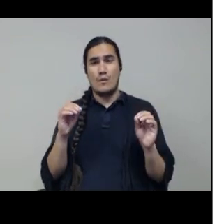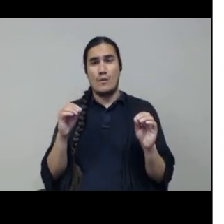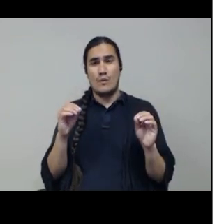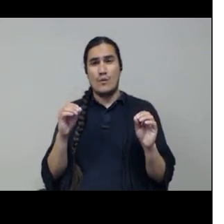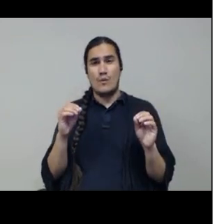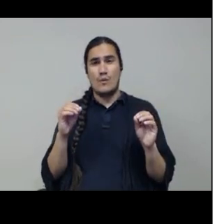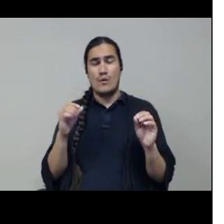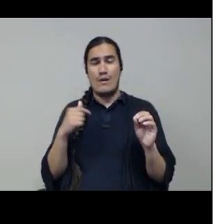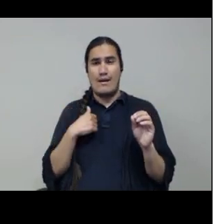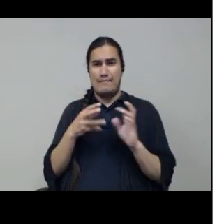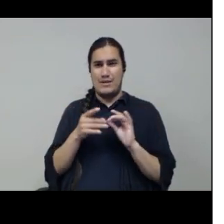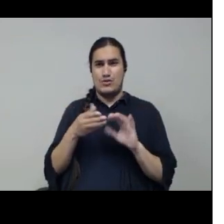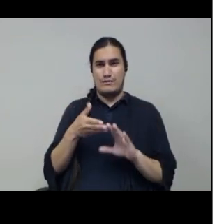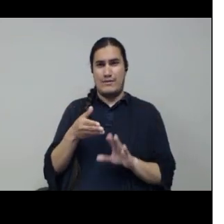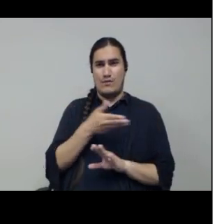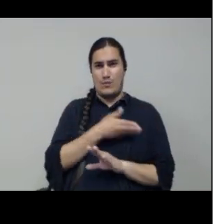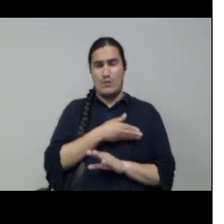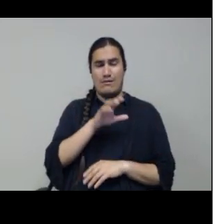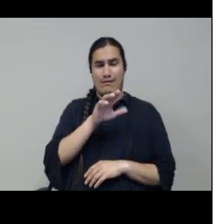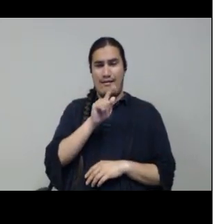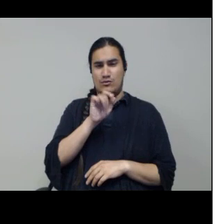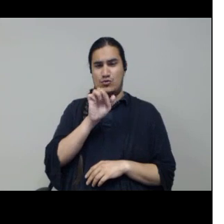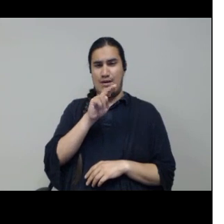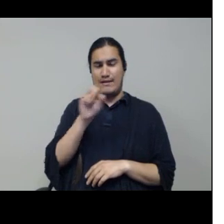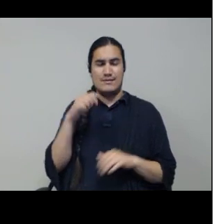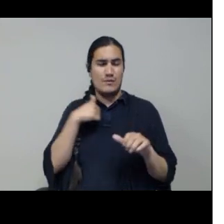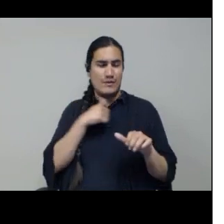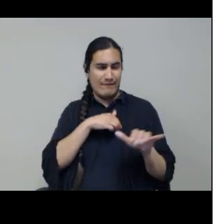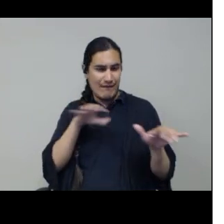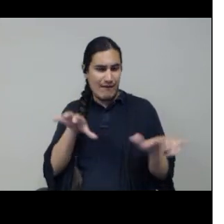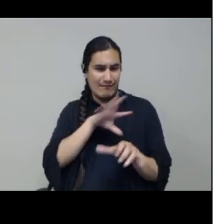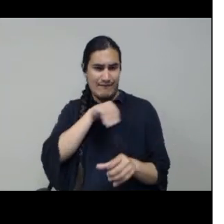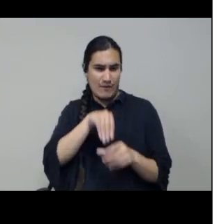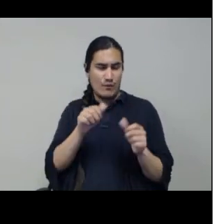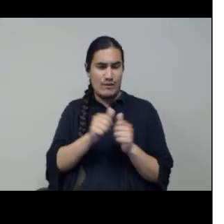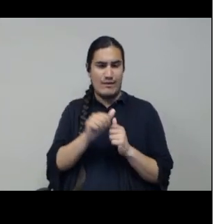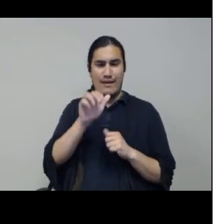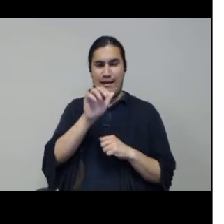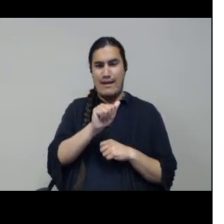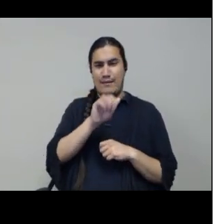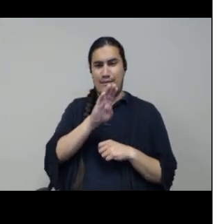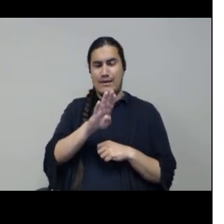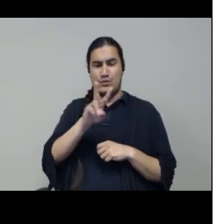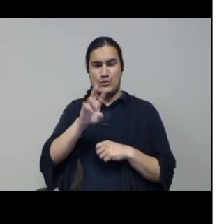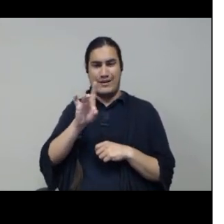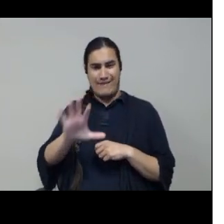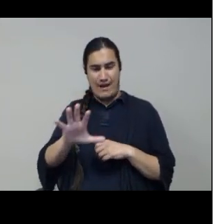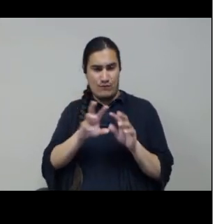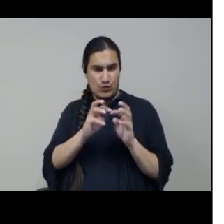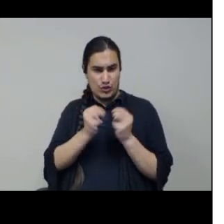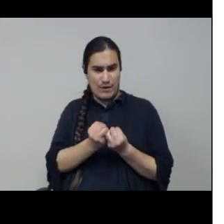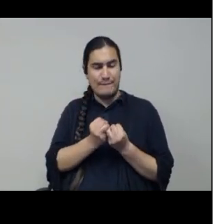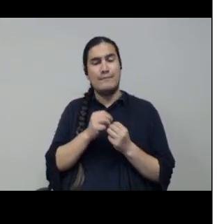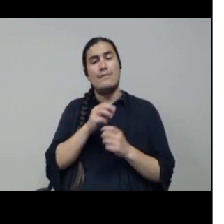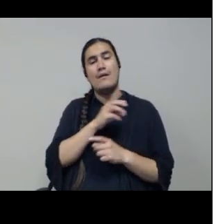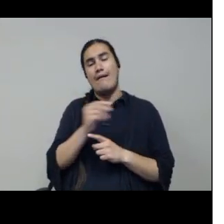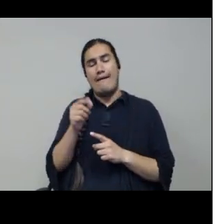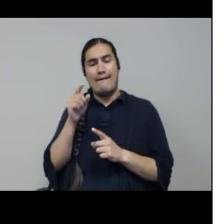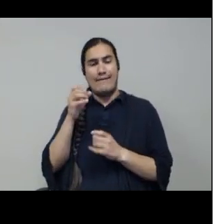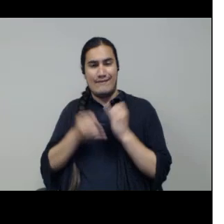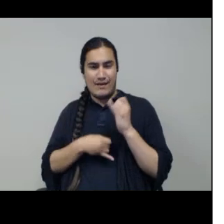As I had mentioned before, Caltrans has actively been involved in the AB 285 workshops, and the